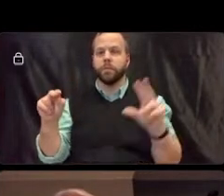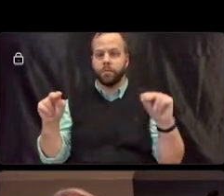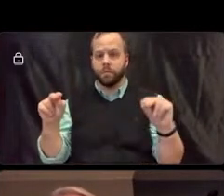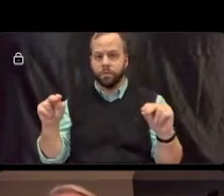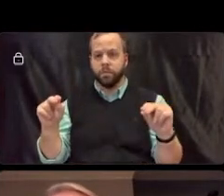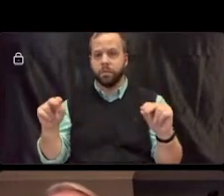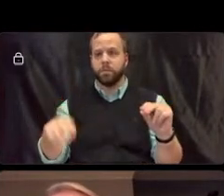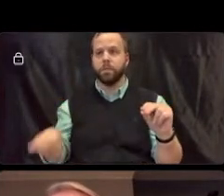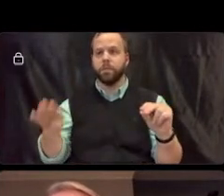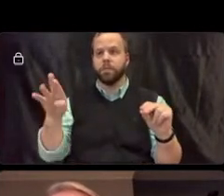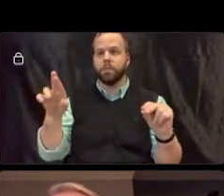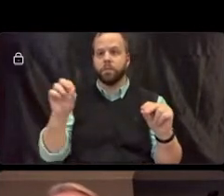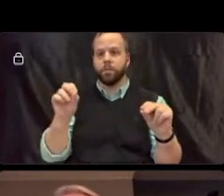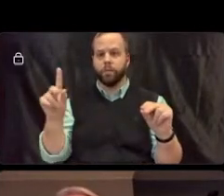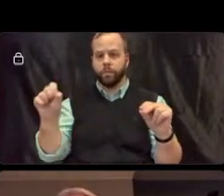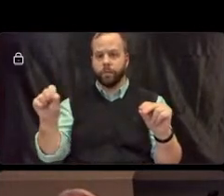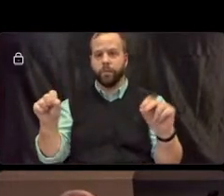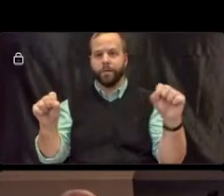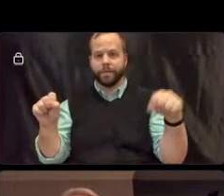Brooks? Yes.